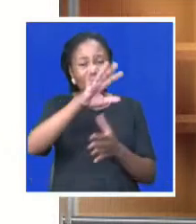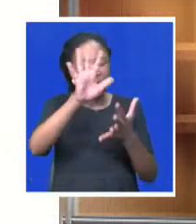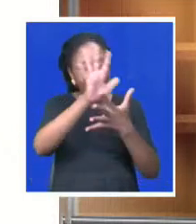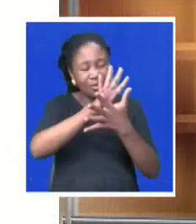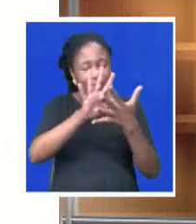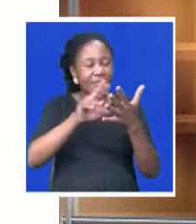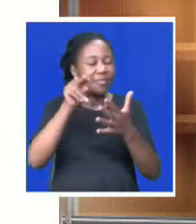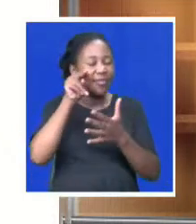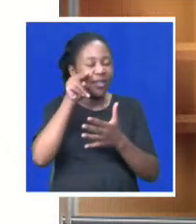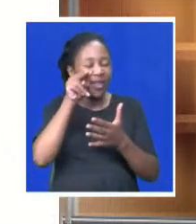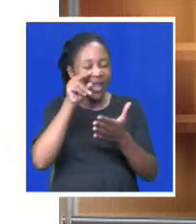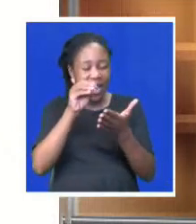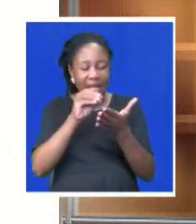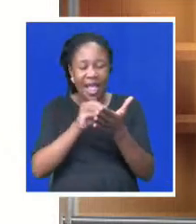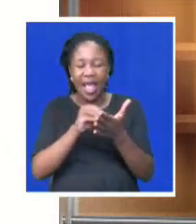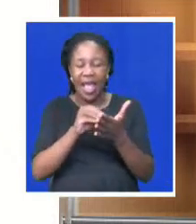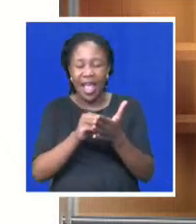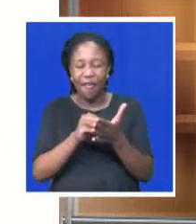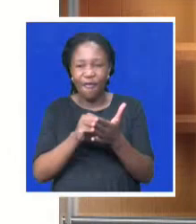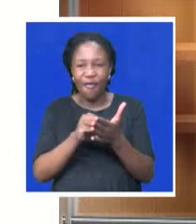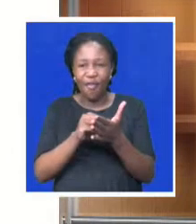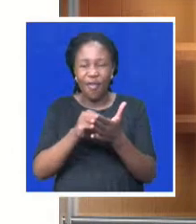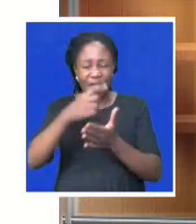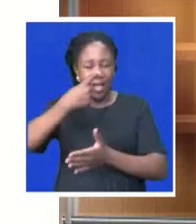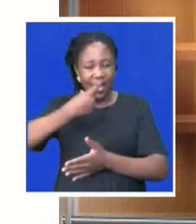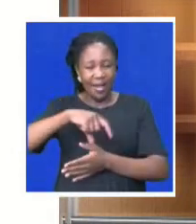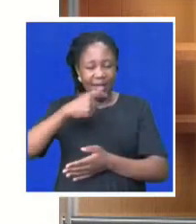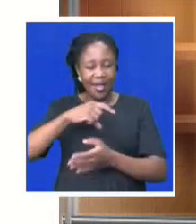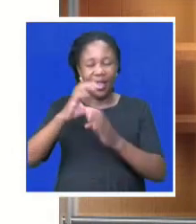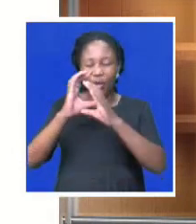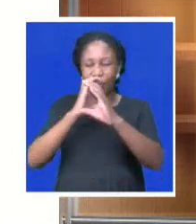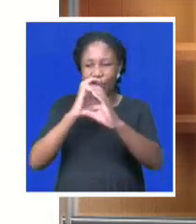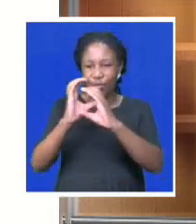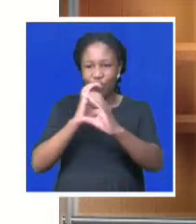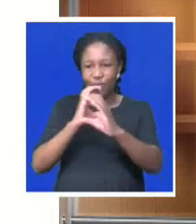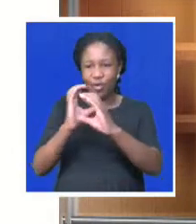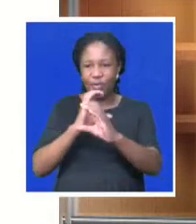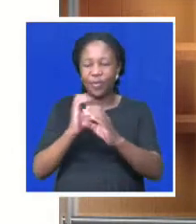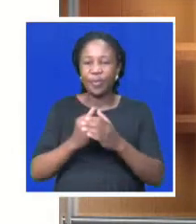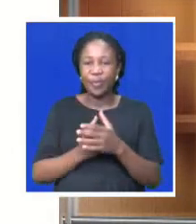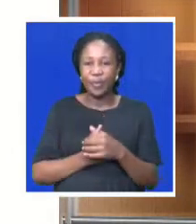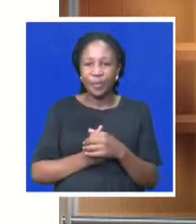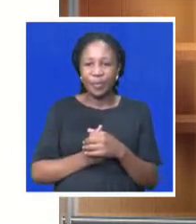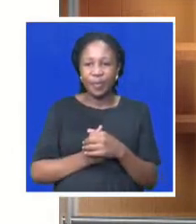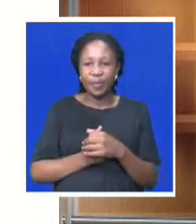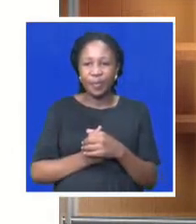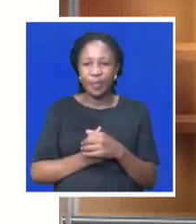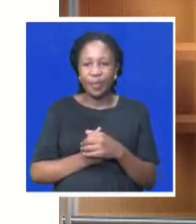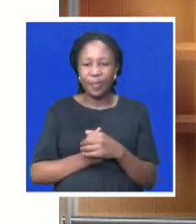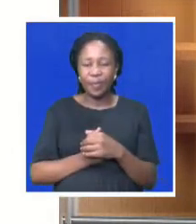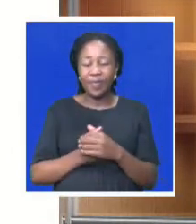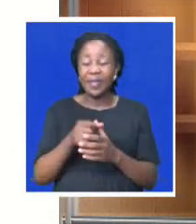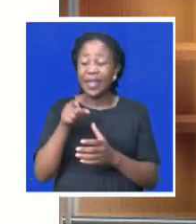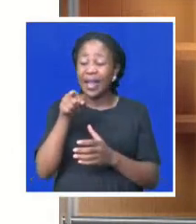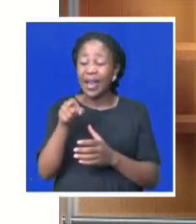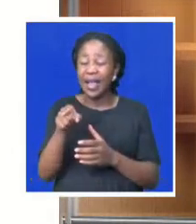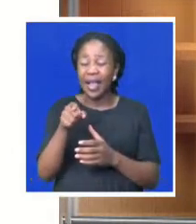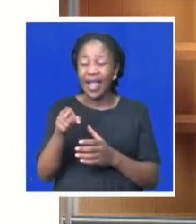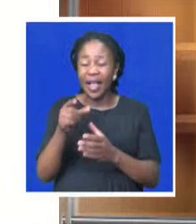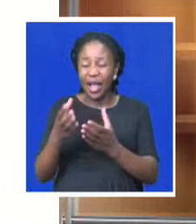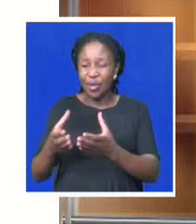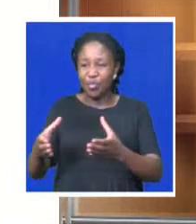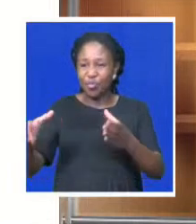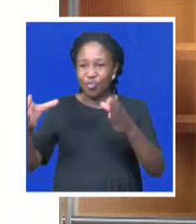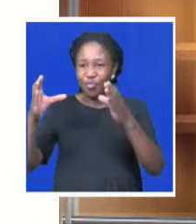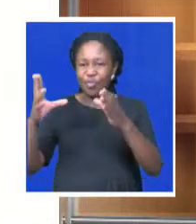that speak because it makes it realistic. That is why the clay pot said, "Oh, I